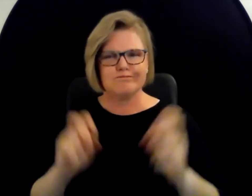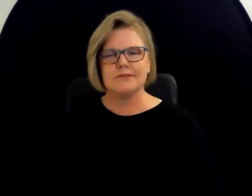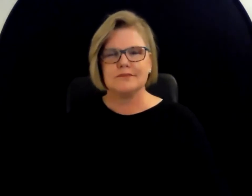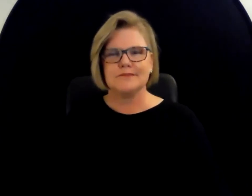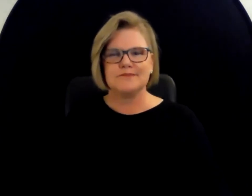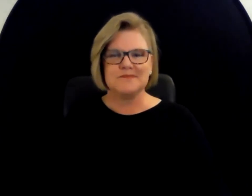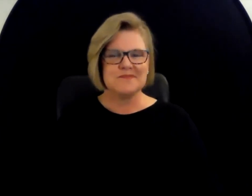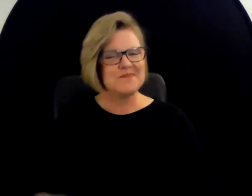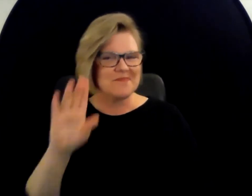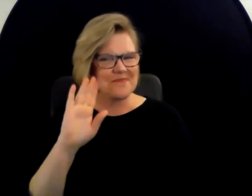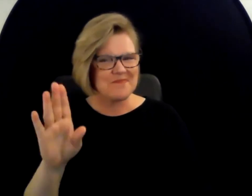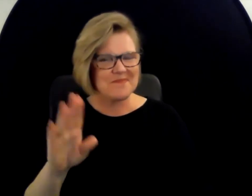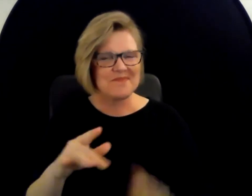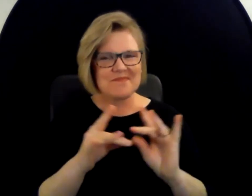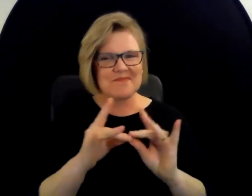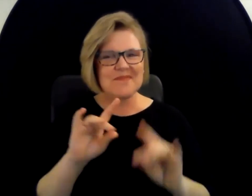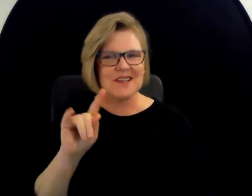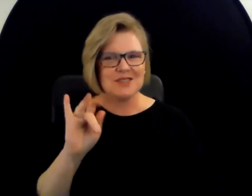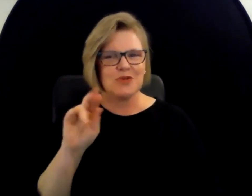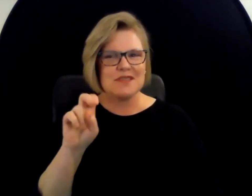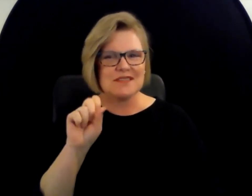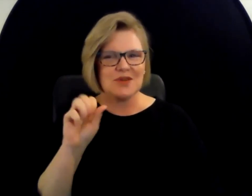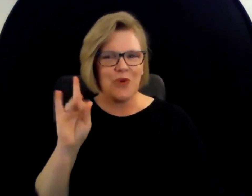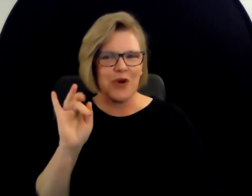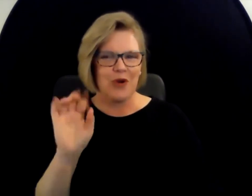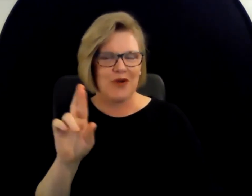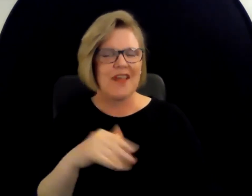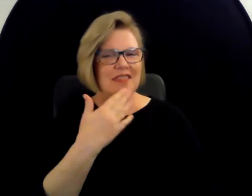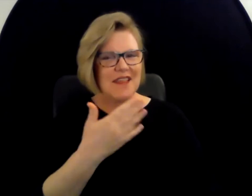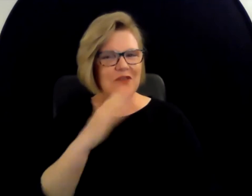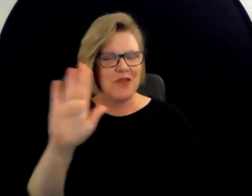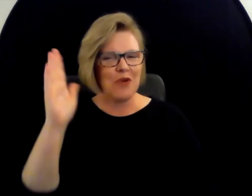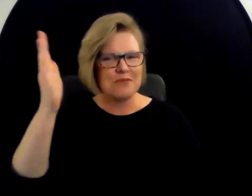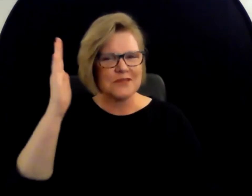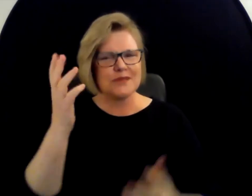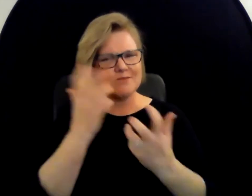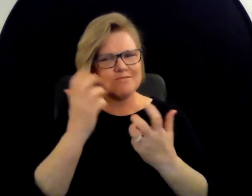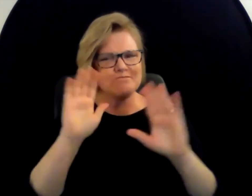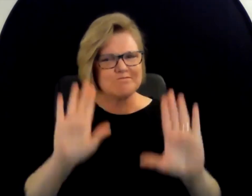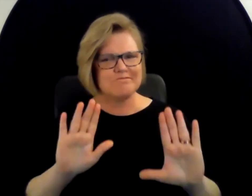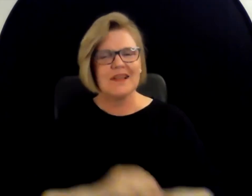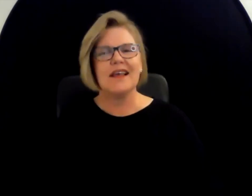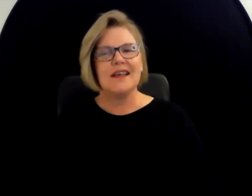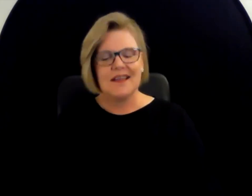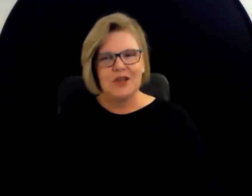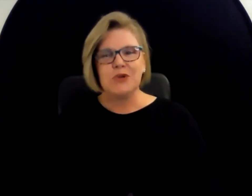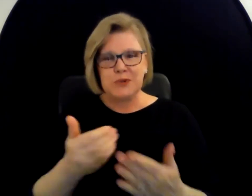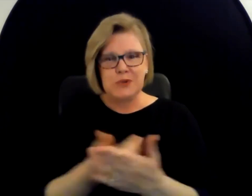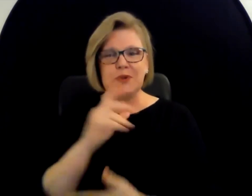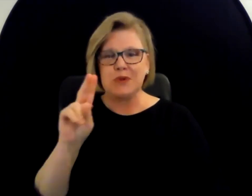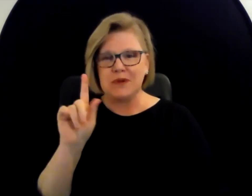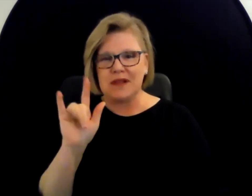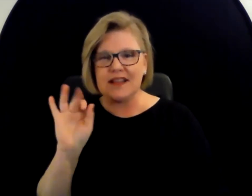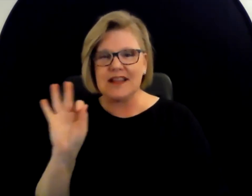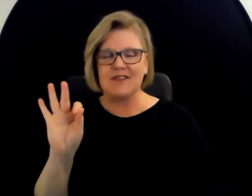Hi, thank you. And thank you for your presentation. It was amazing. So at New Leaf Clinic, we see people